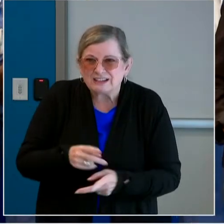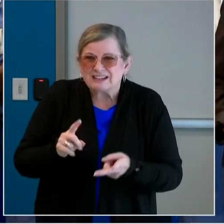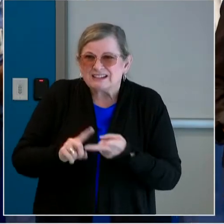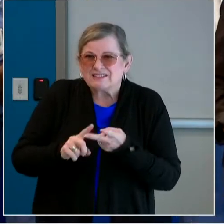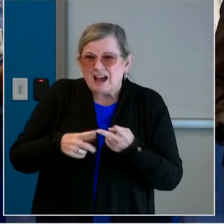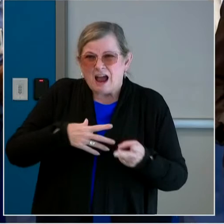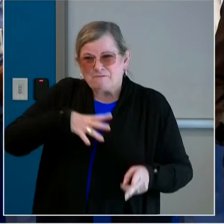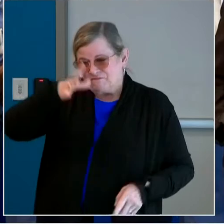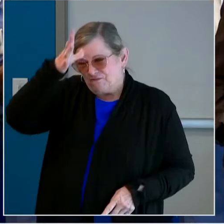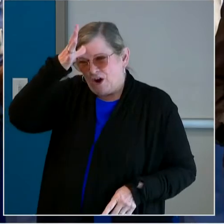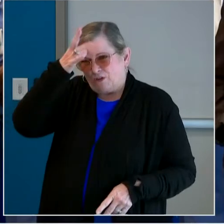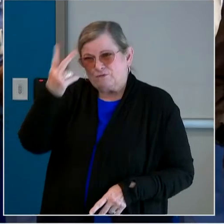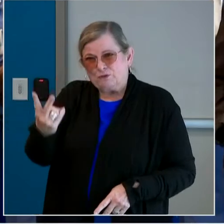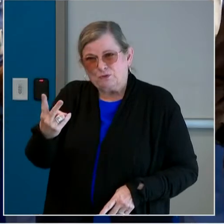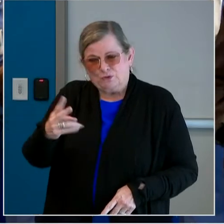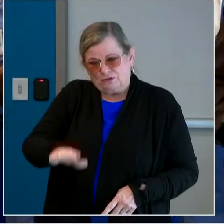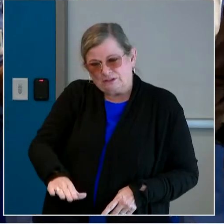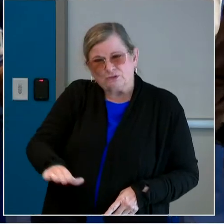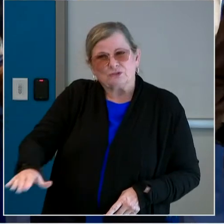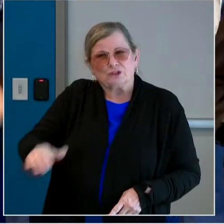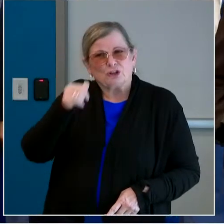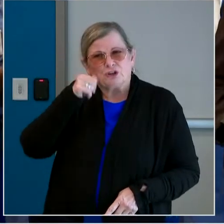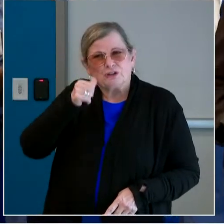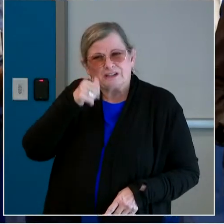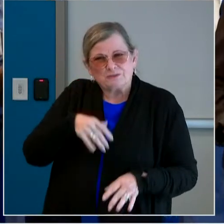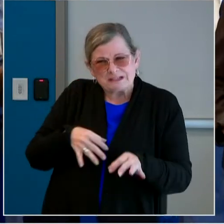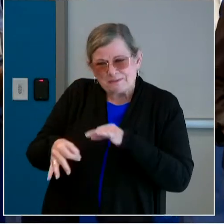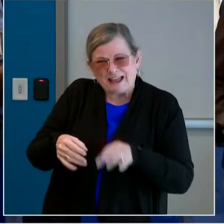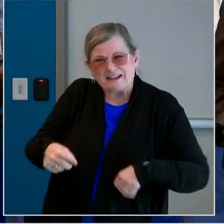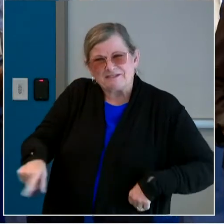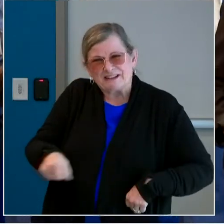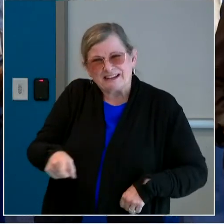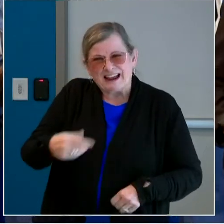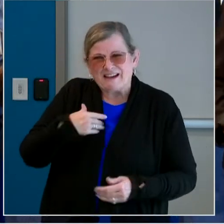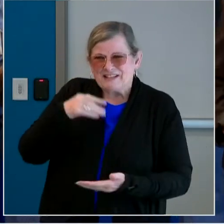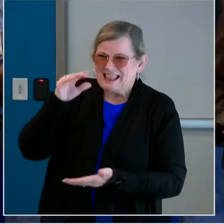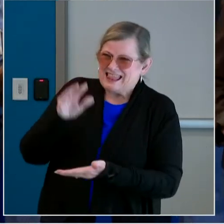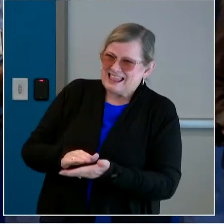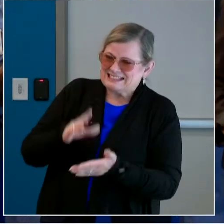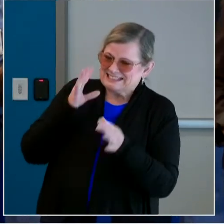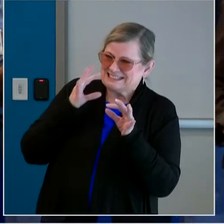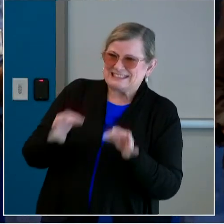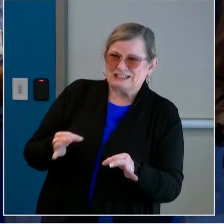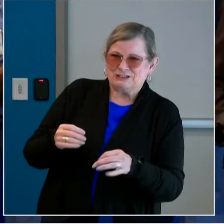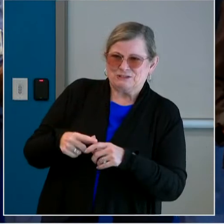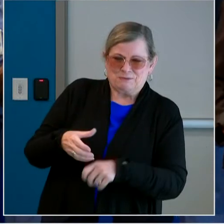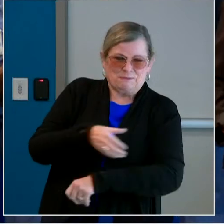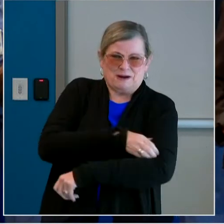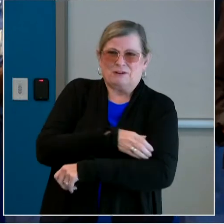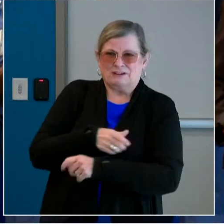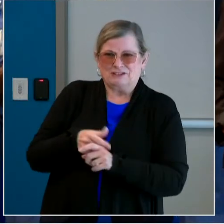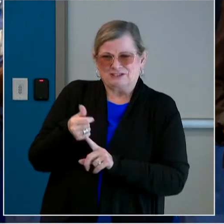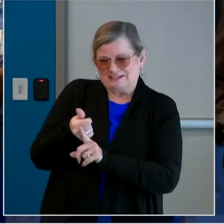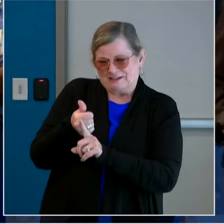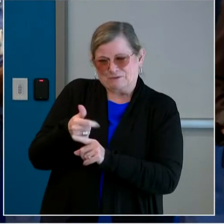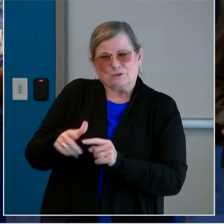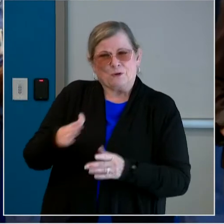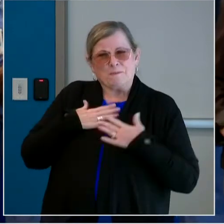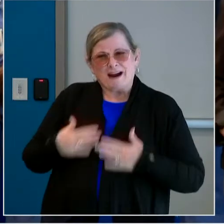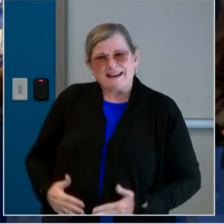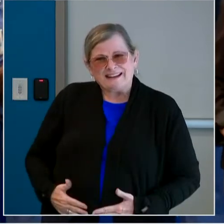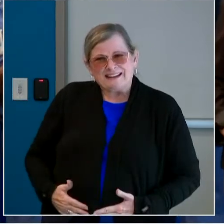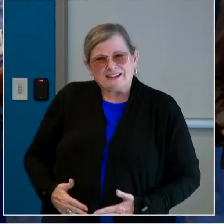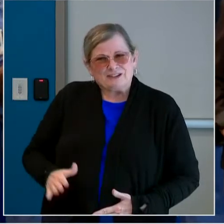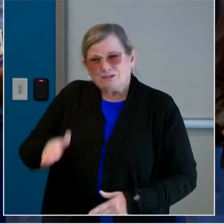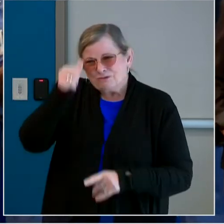they have less autonomy over their bodies than men. That is not fair. That is not freedom. That is not progress.